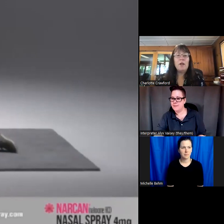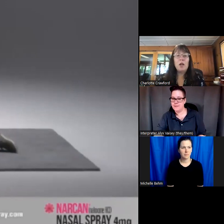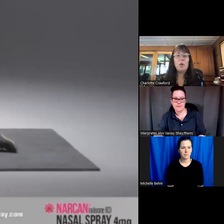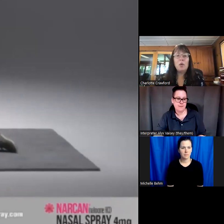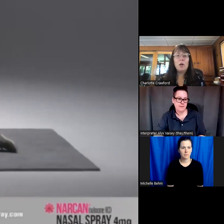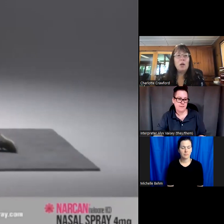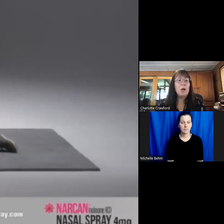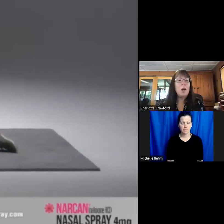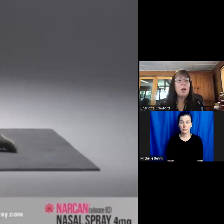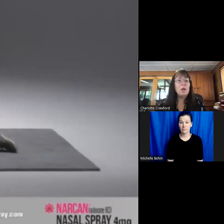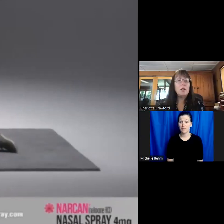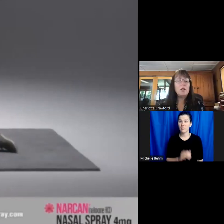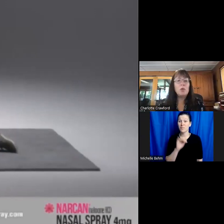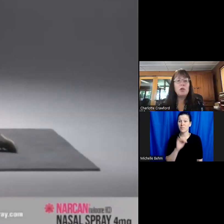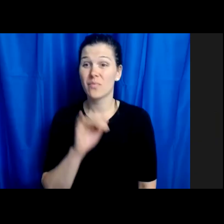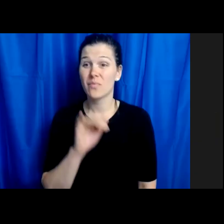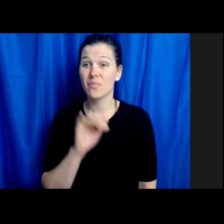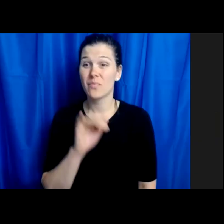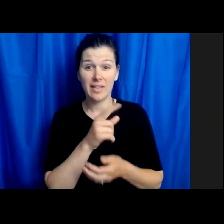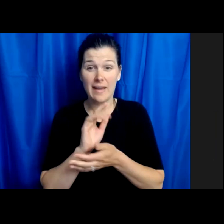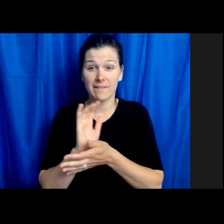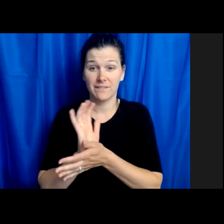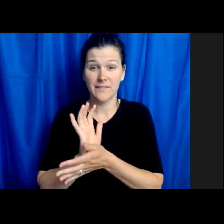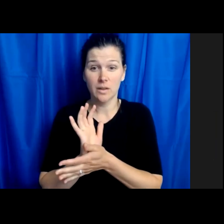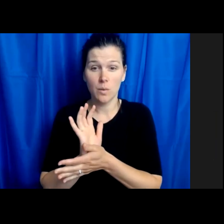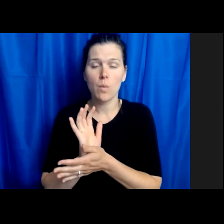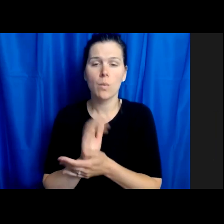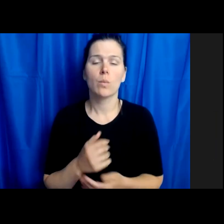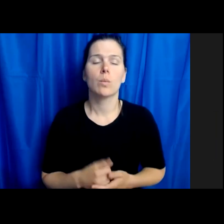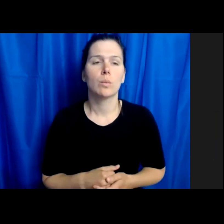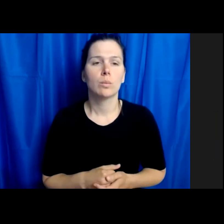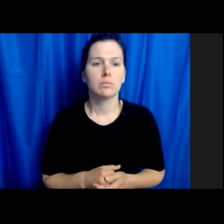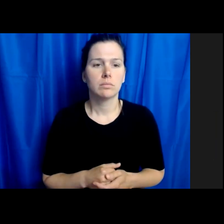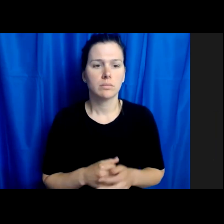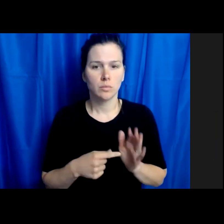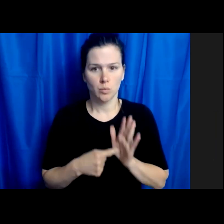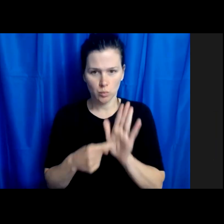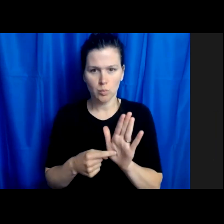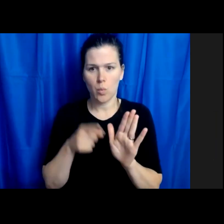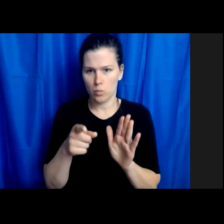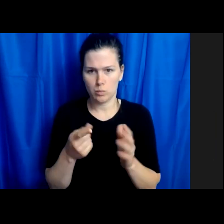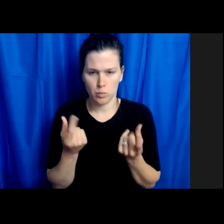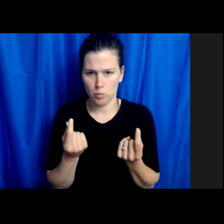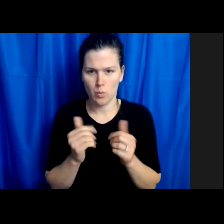That video shows you how to administer the Narcan.